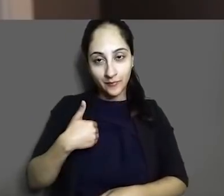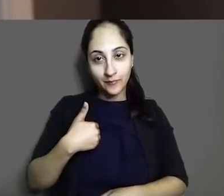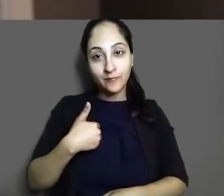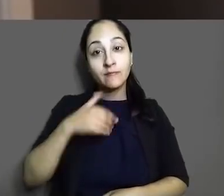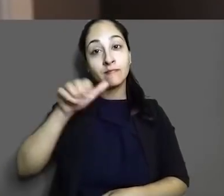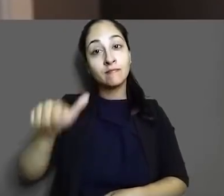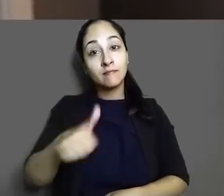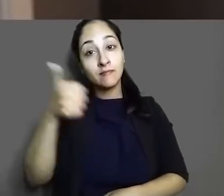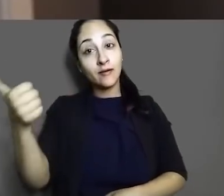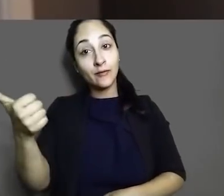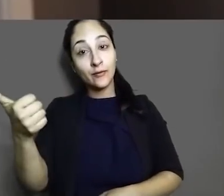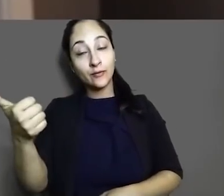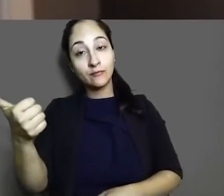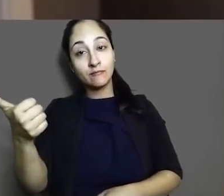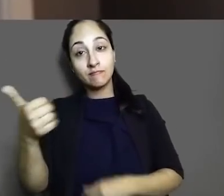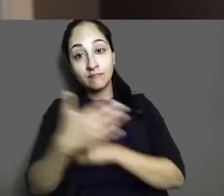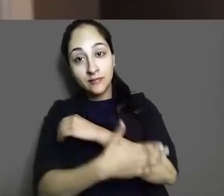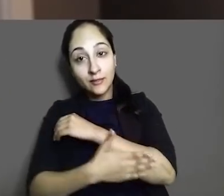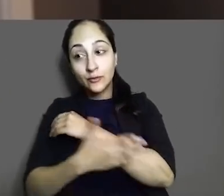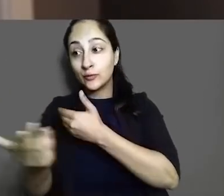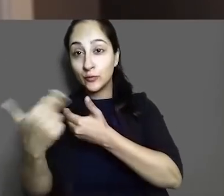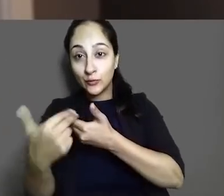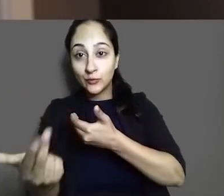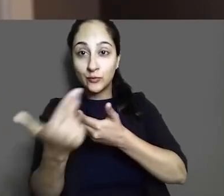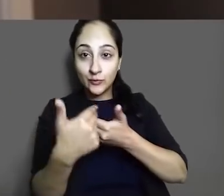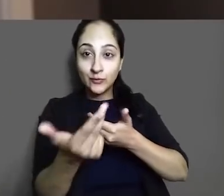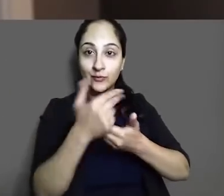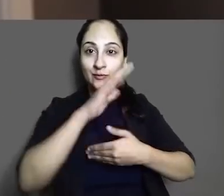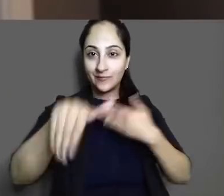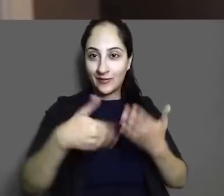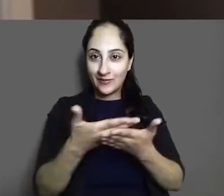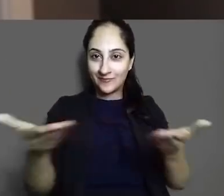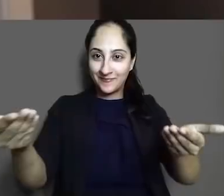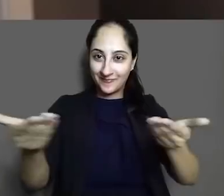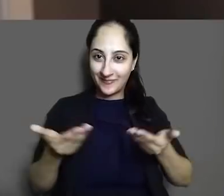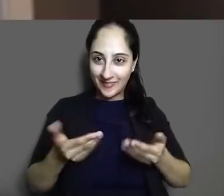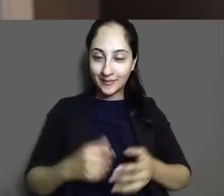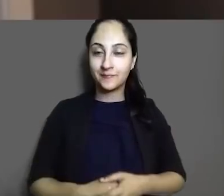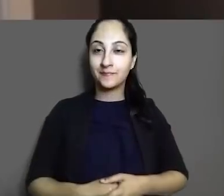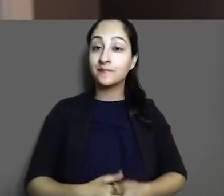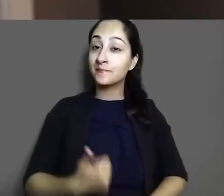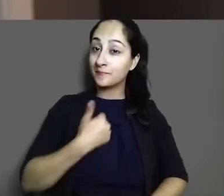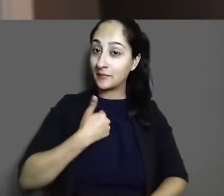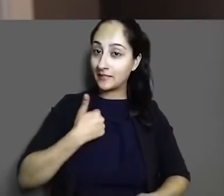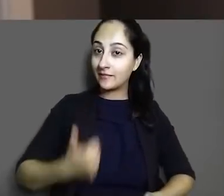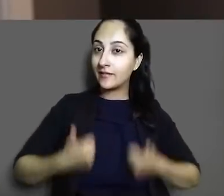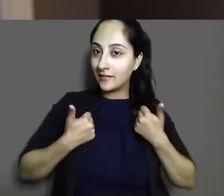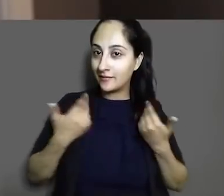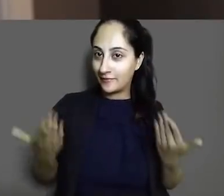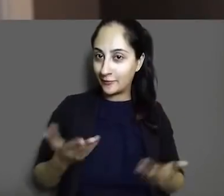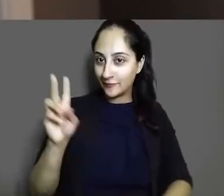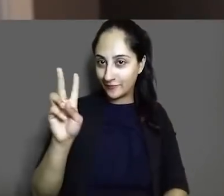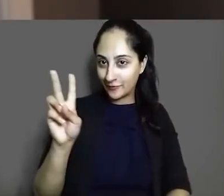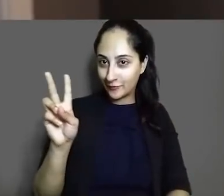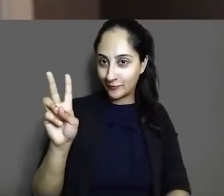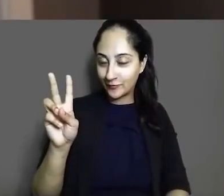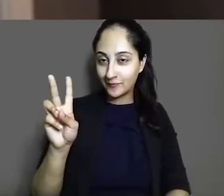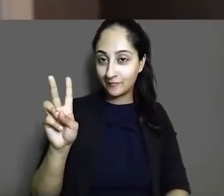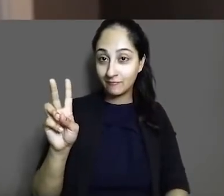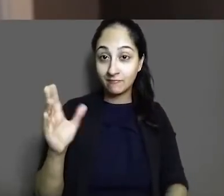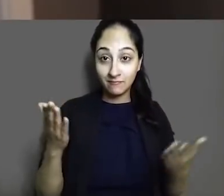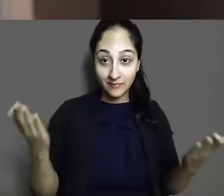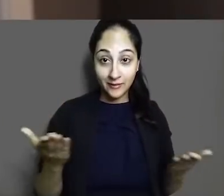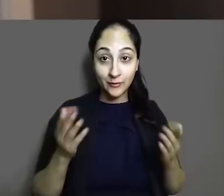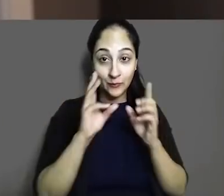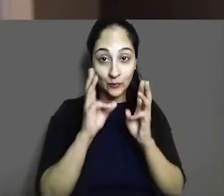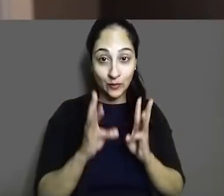multi-faith family members, and welcome to everybody from across the globe who's tuning in today. I'm joining you from Vancouver, Canada, where it